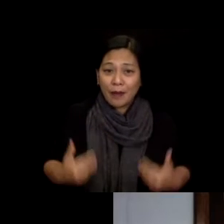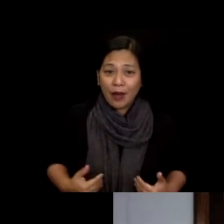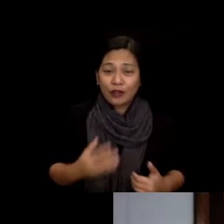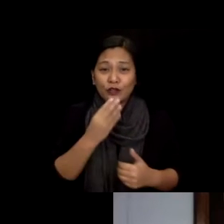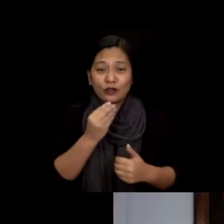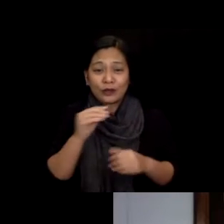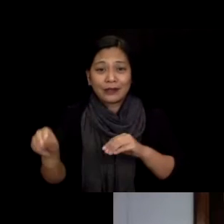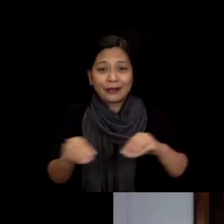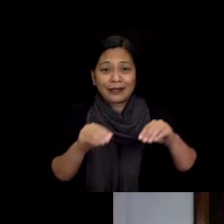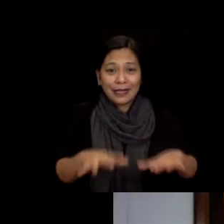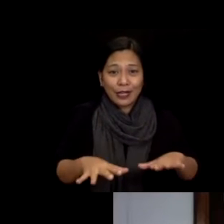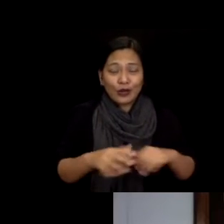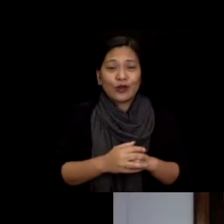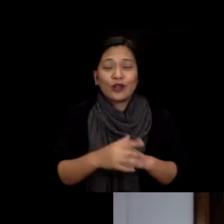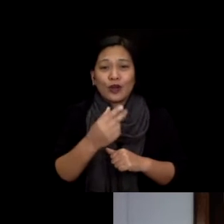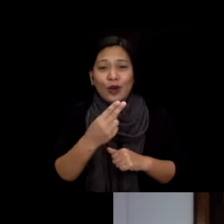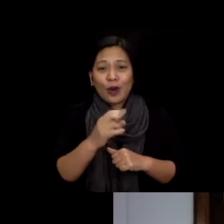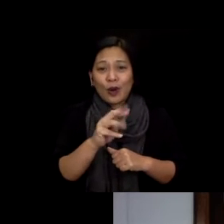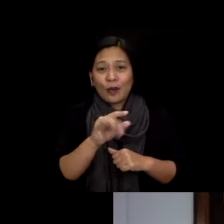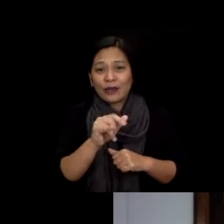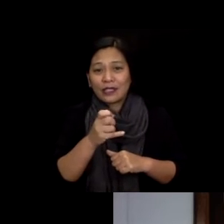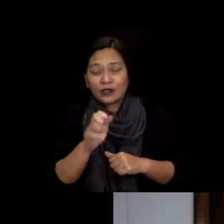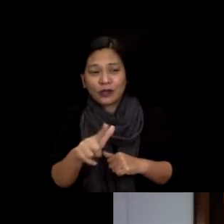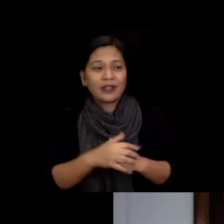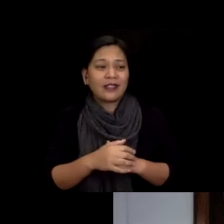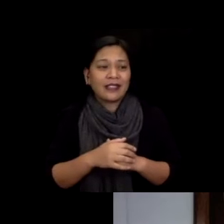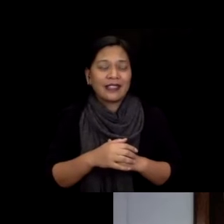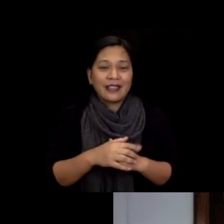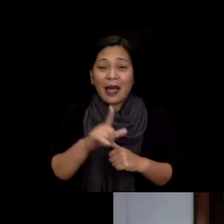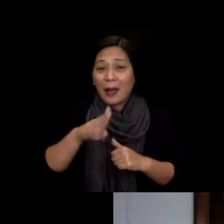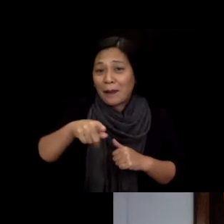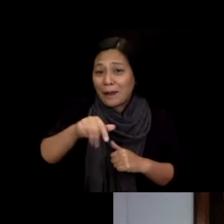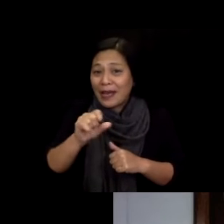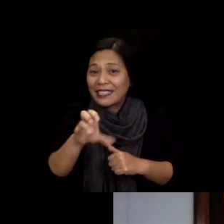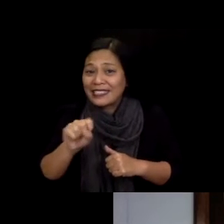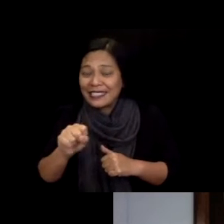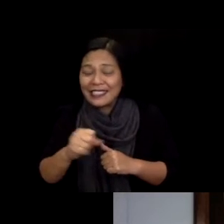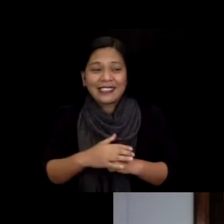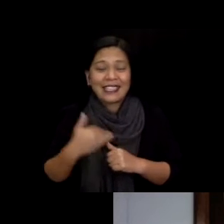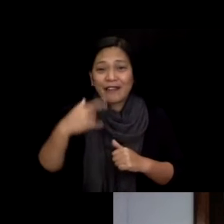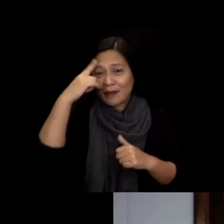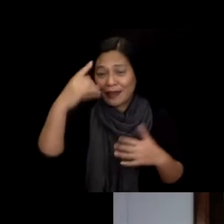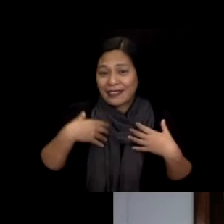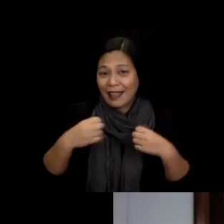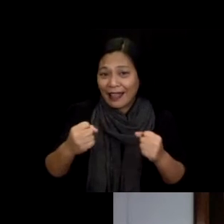settler, homosexual, landed immigrant, Pisces, who lives with mental health experiences in no particular order.